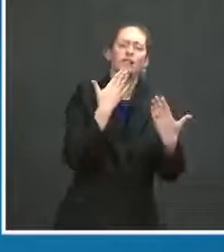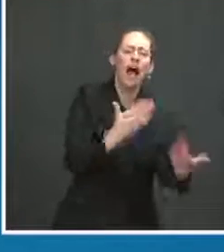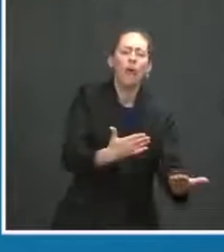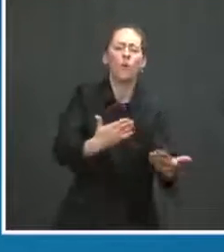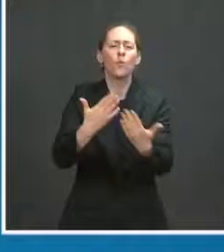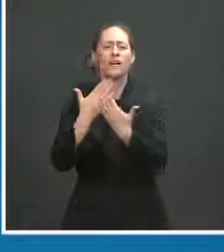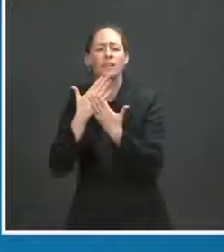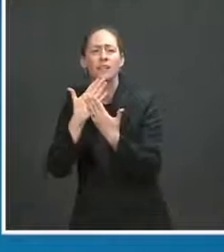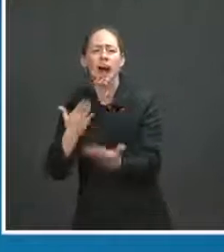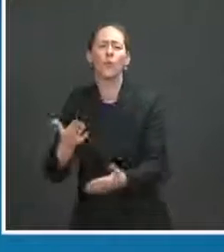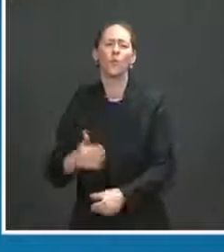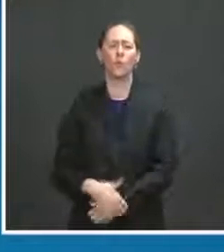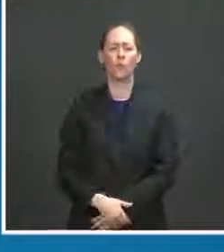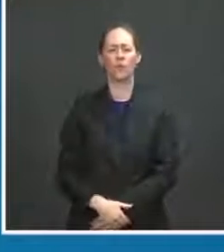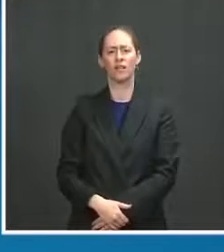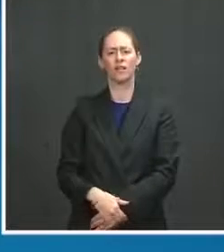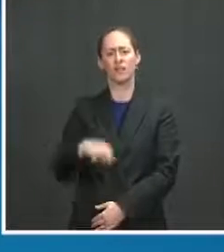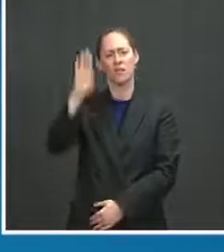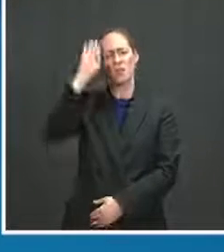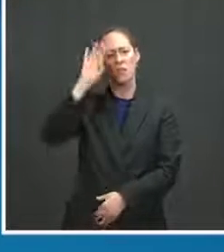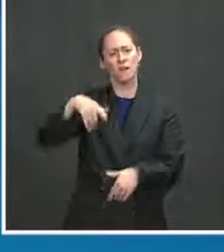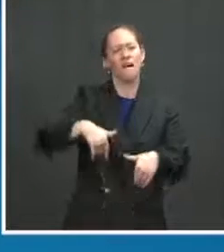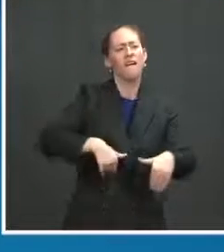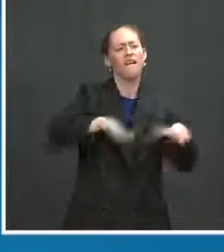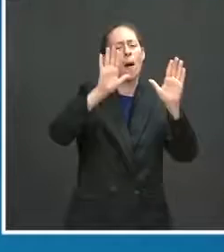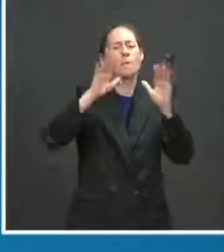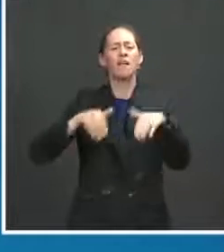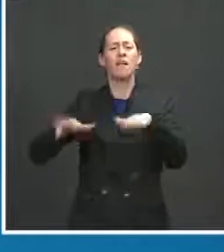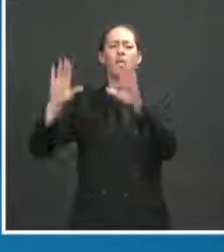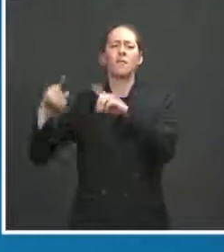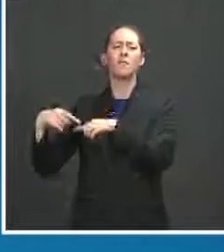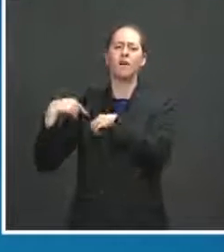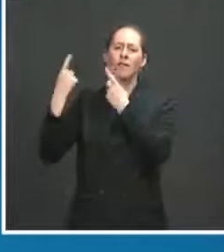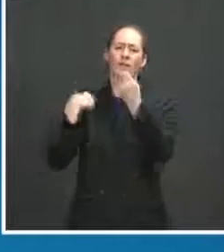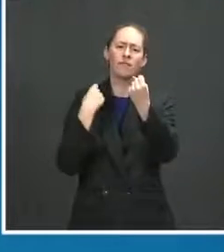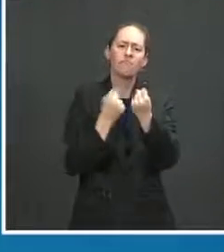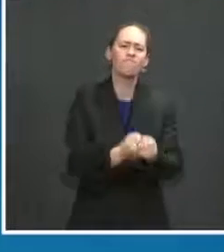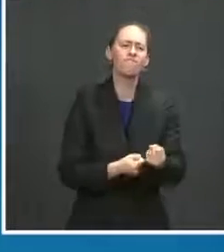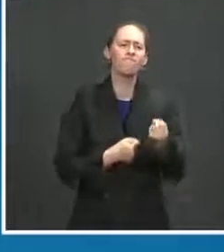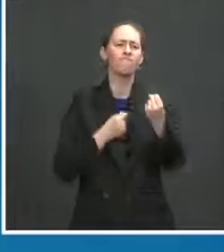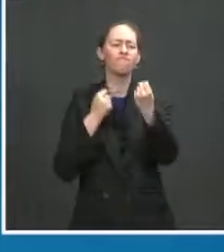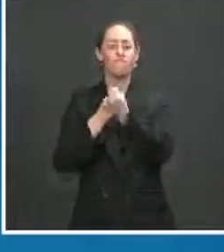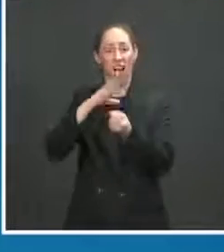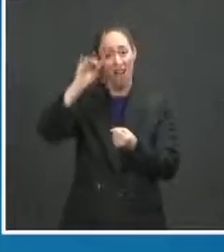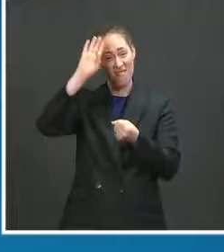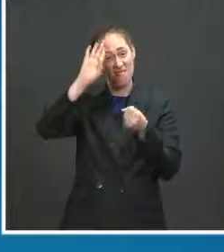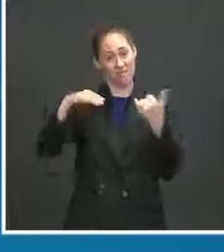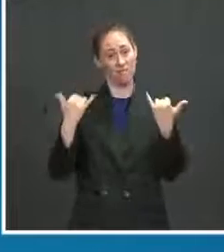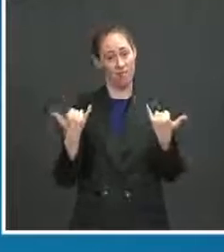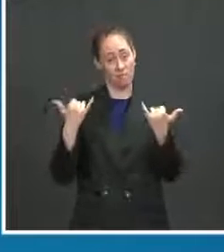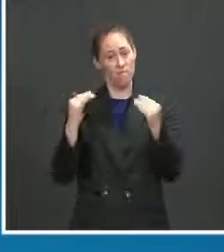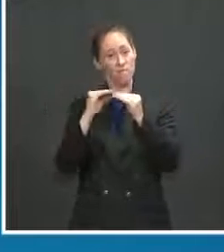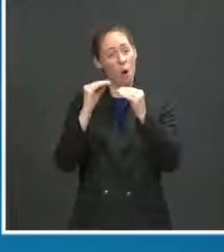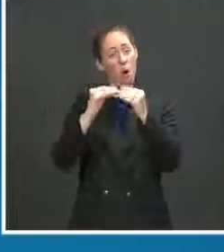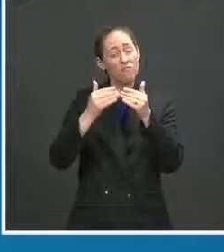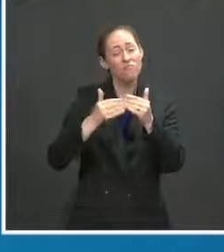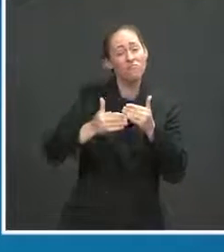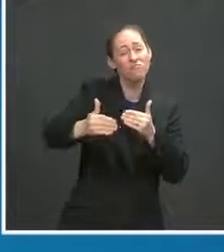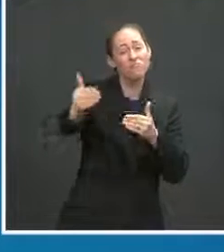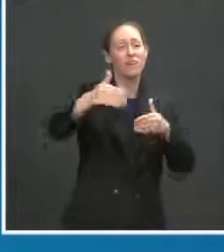made and will make. And I also want to acknowledge Kim and John